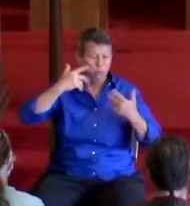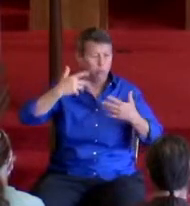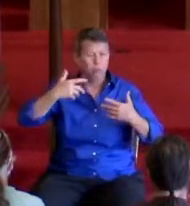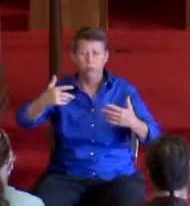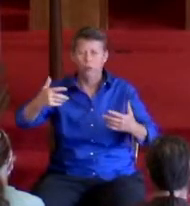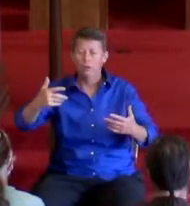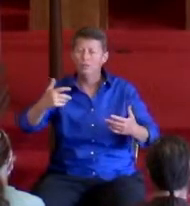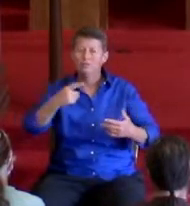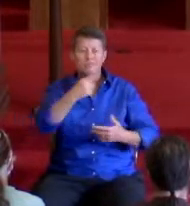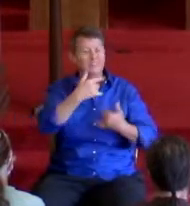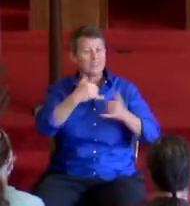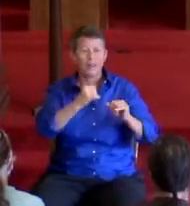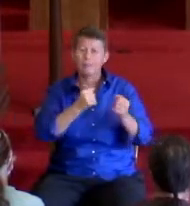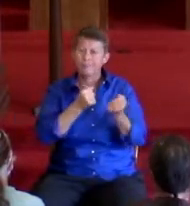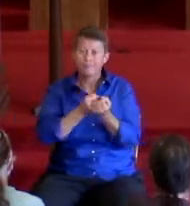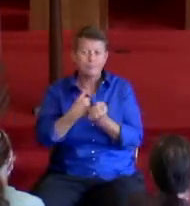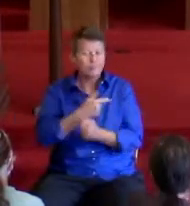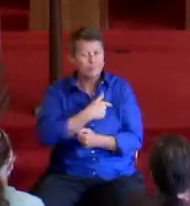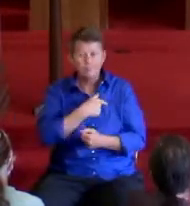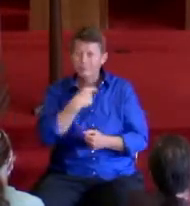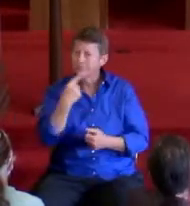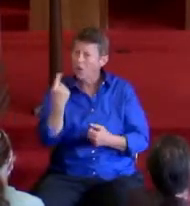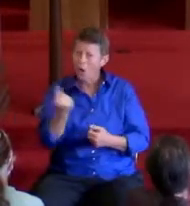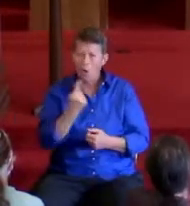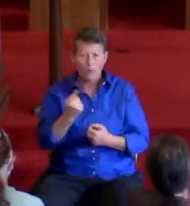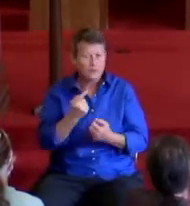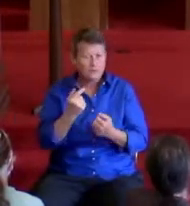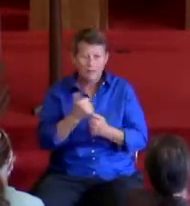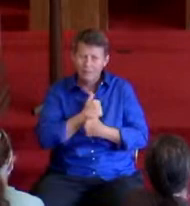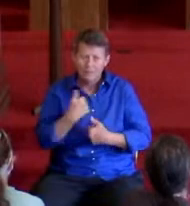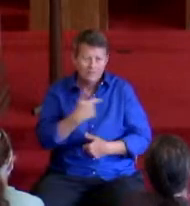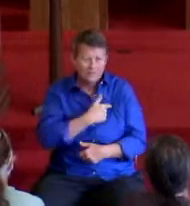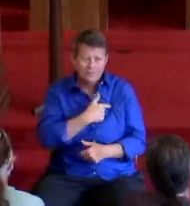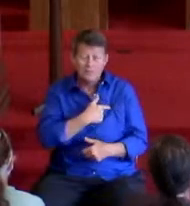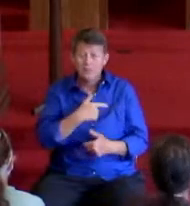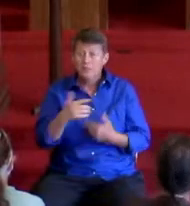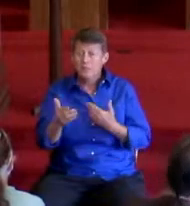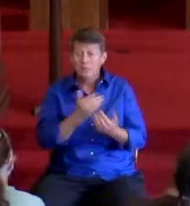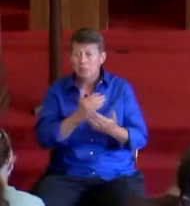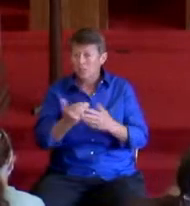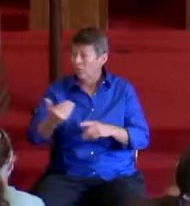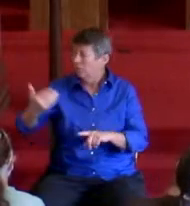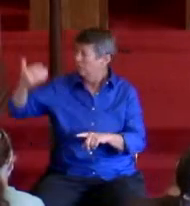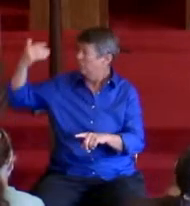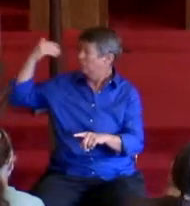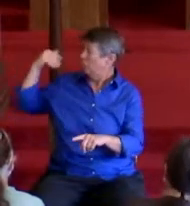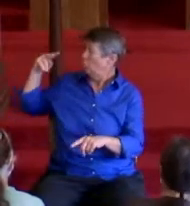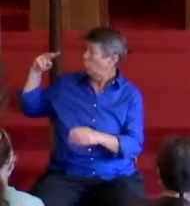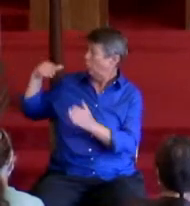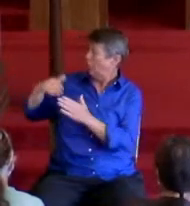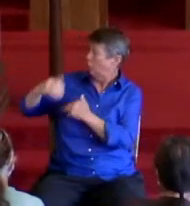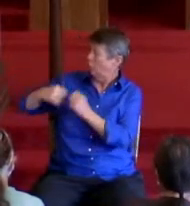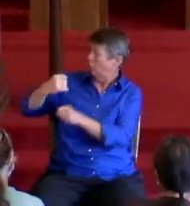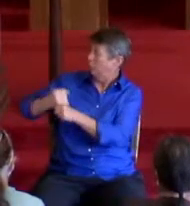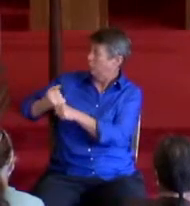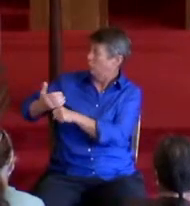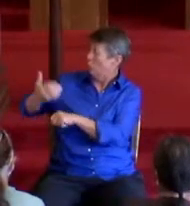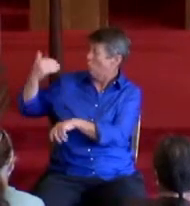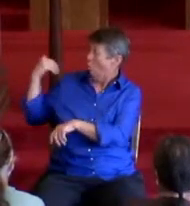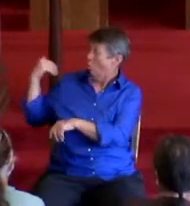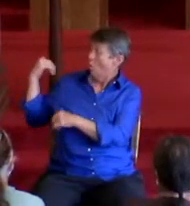the thousands of years between then and now, the Bible does in fact understand the complexity of our